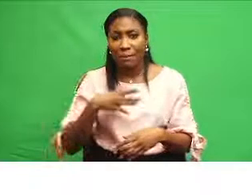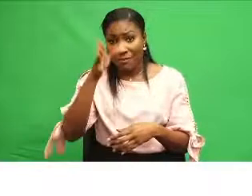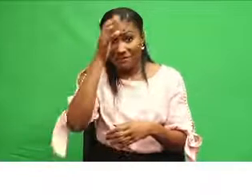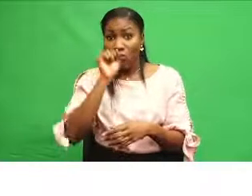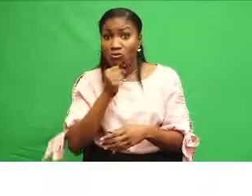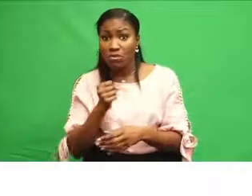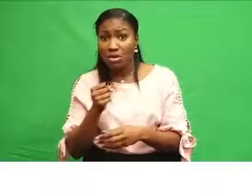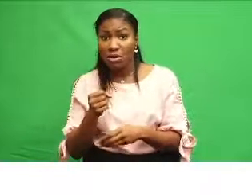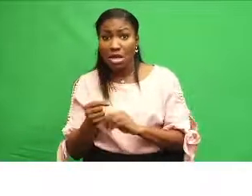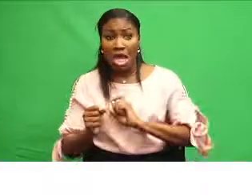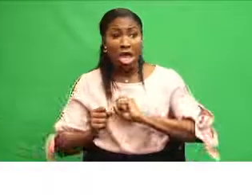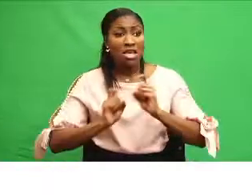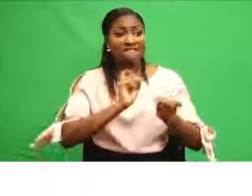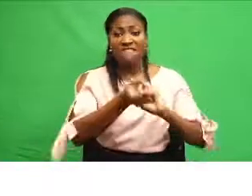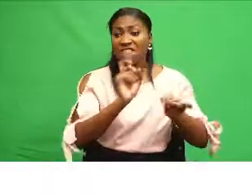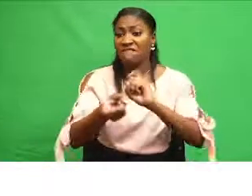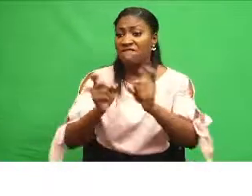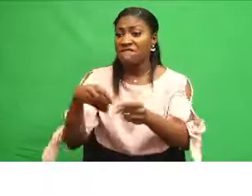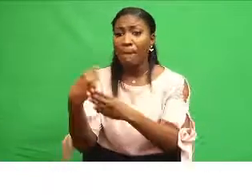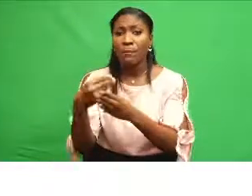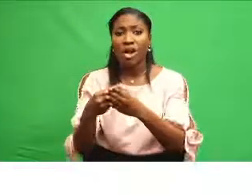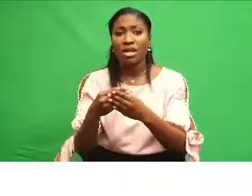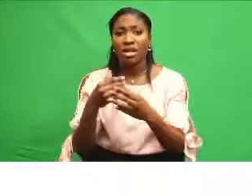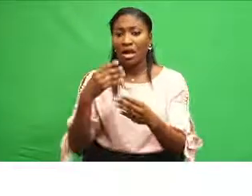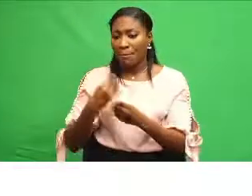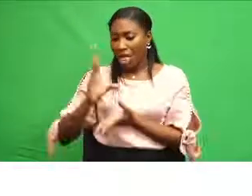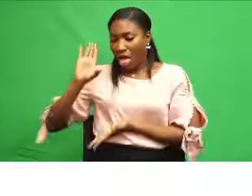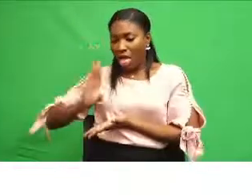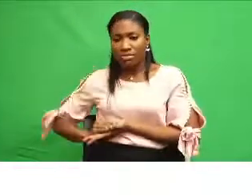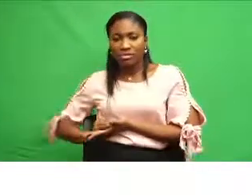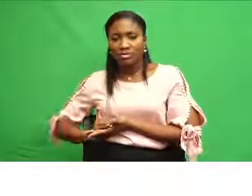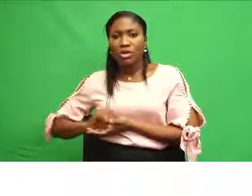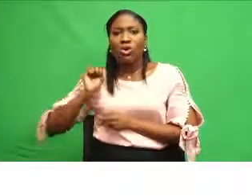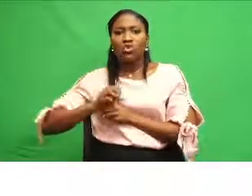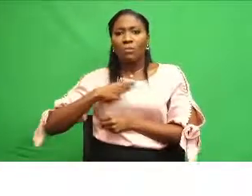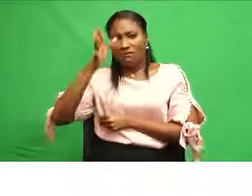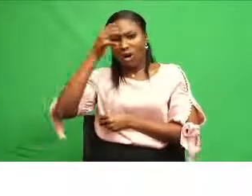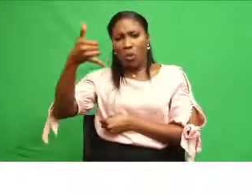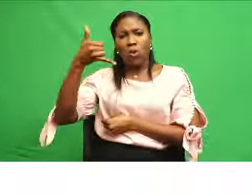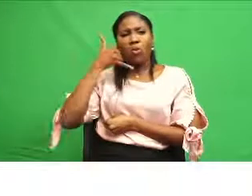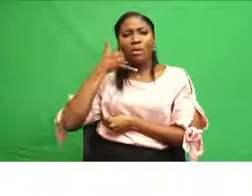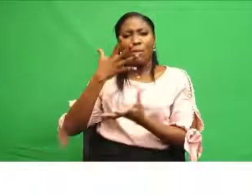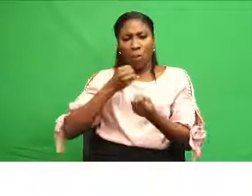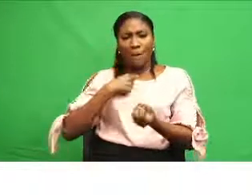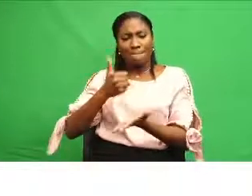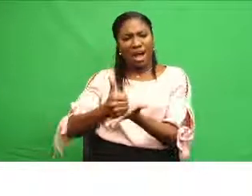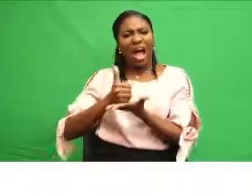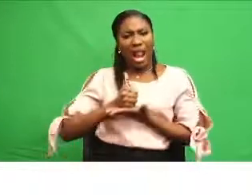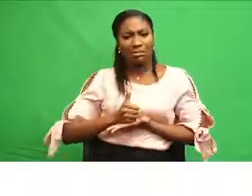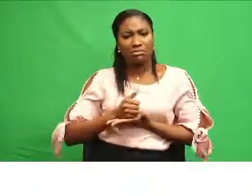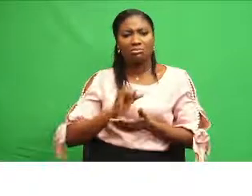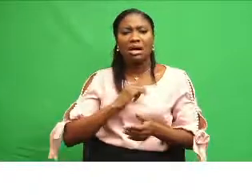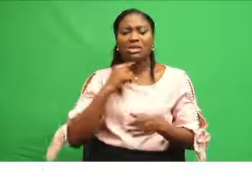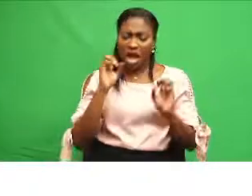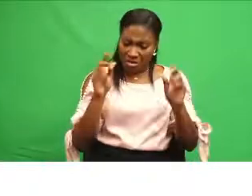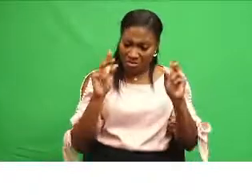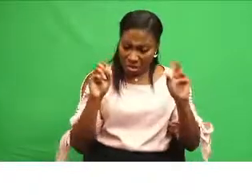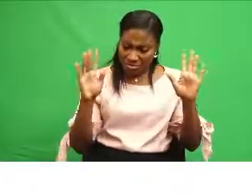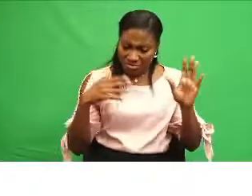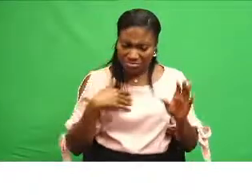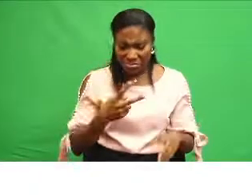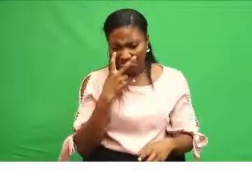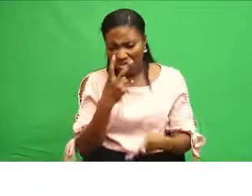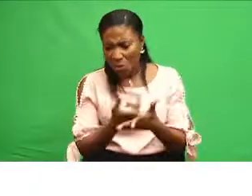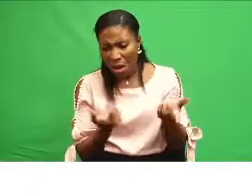never argue with him, you know. He called me and told me he want me to help him. So I say, well, okay. Well, let me go and see what